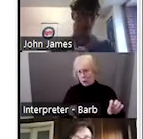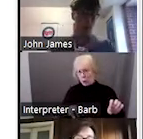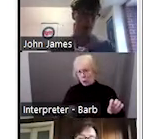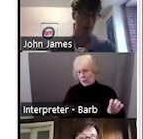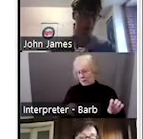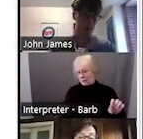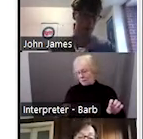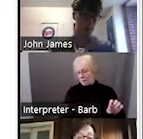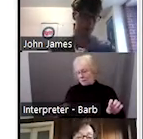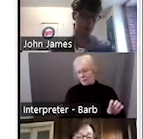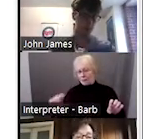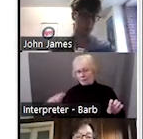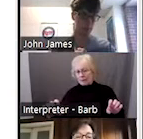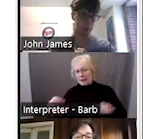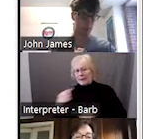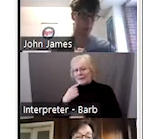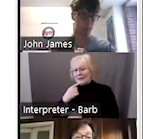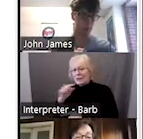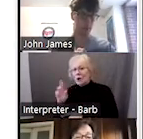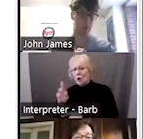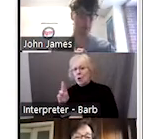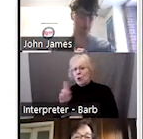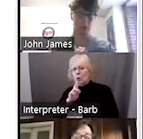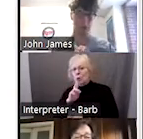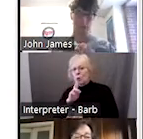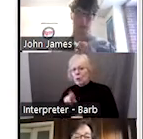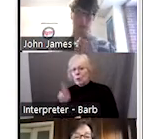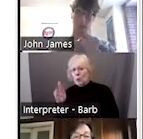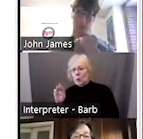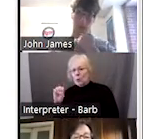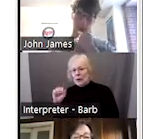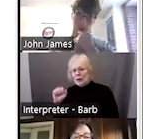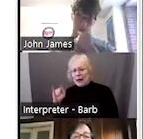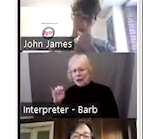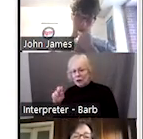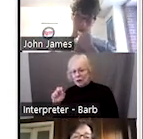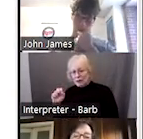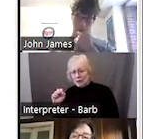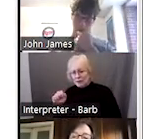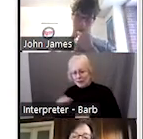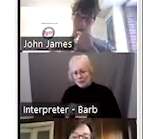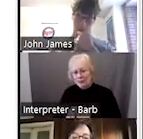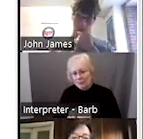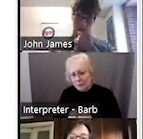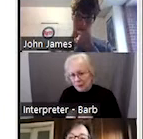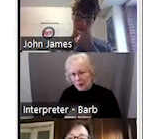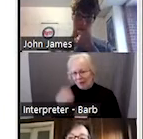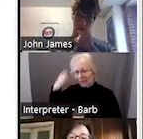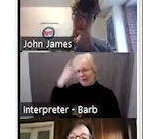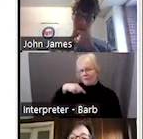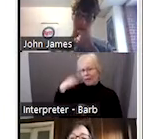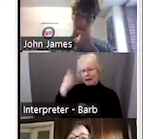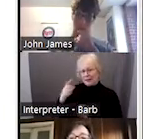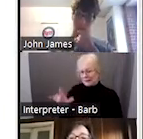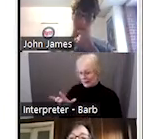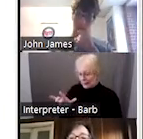toolbar. Siggy and I will be watching for questions and reactions. Just a reminder to turn on your